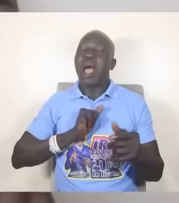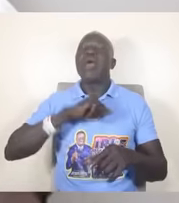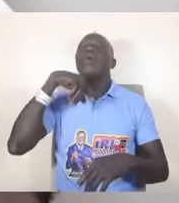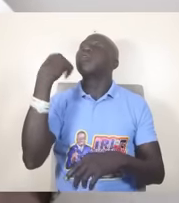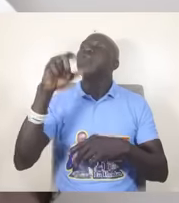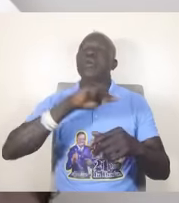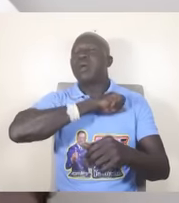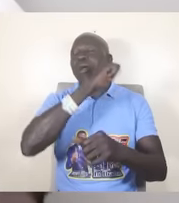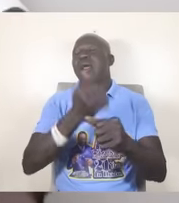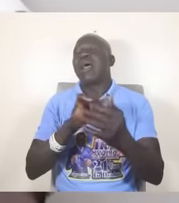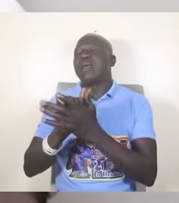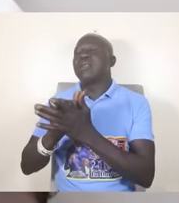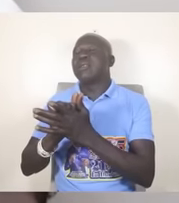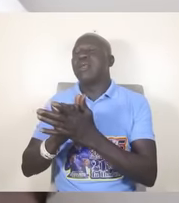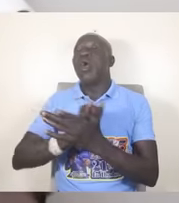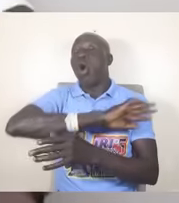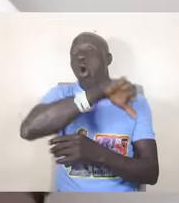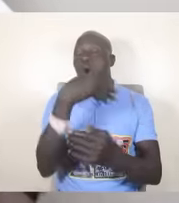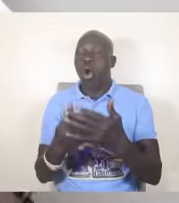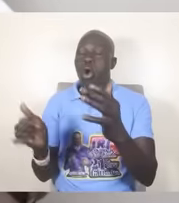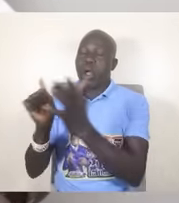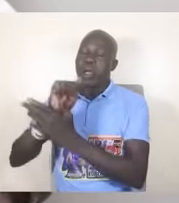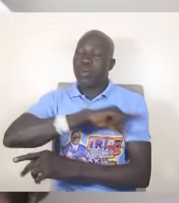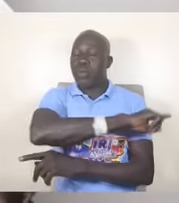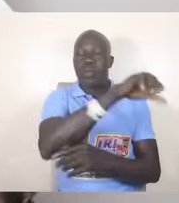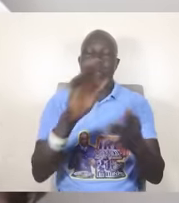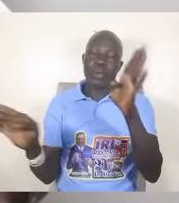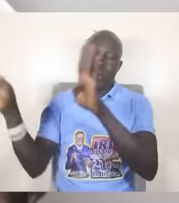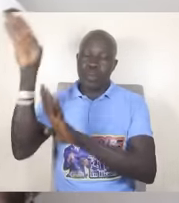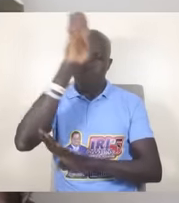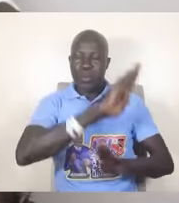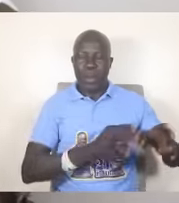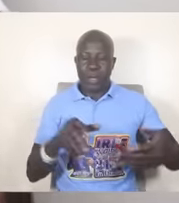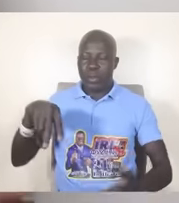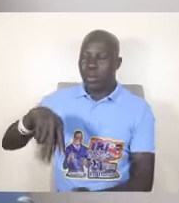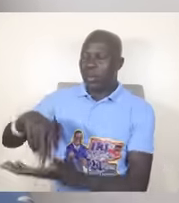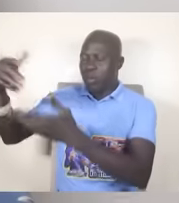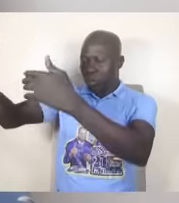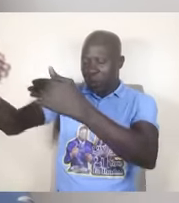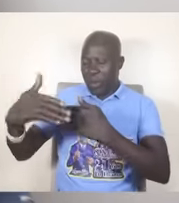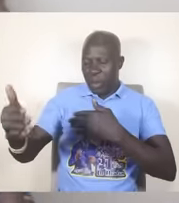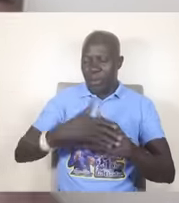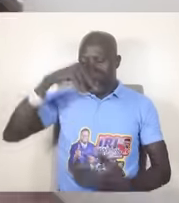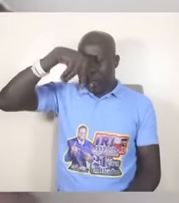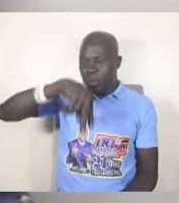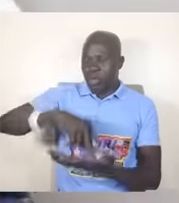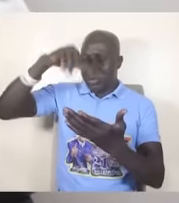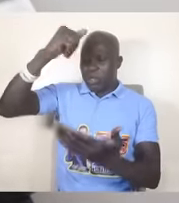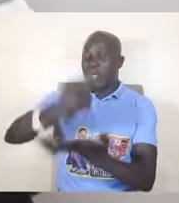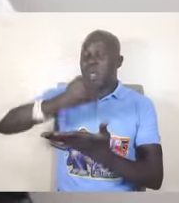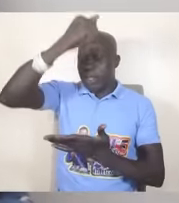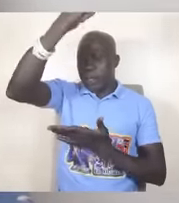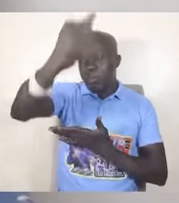padias. I authorize. Bo gutiman soy me yende ruin. Every battle of setback. For soccer, Sammy. Drop on to say. Ogun yen jade